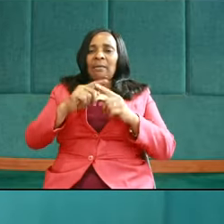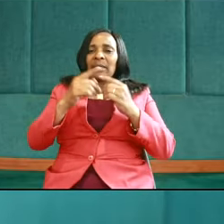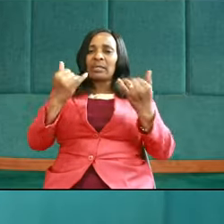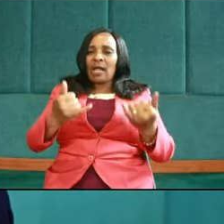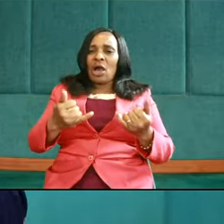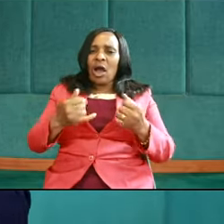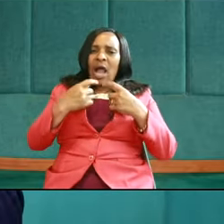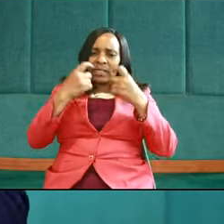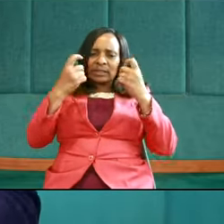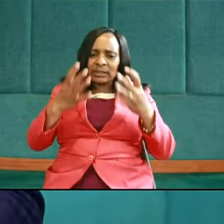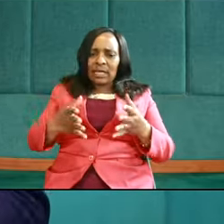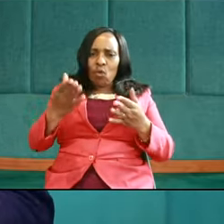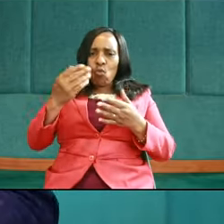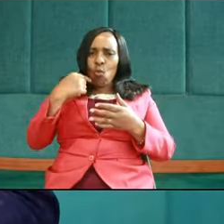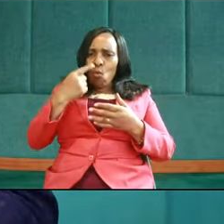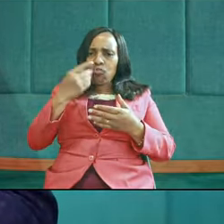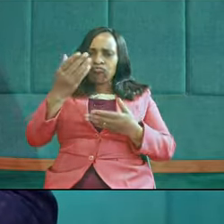in.